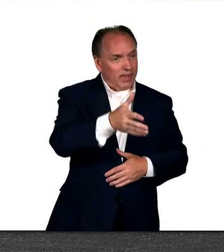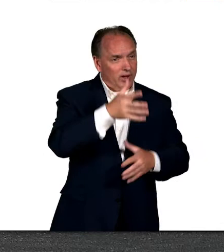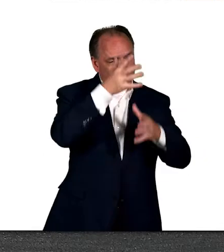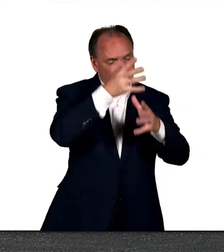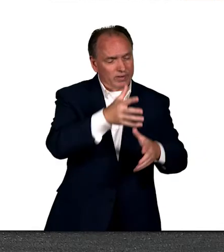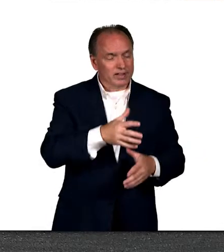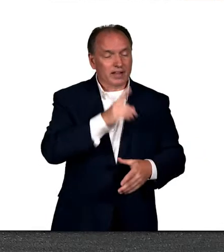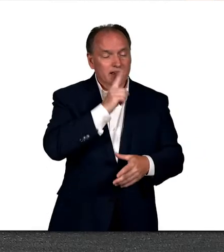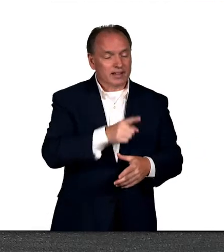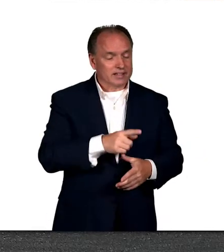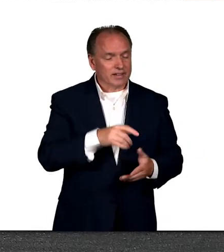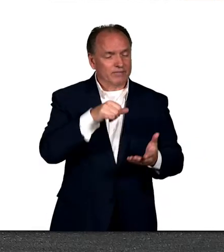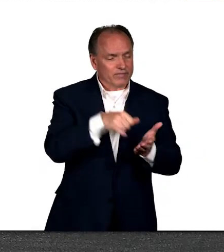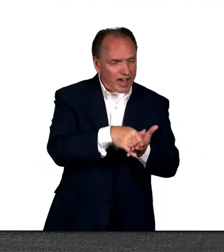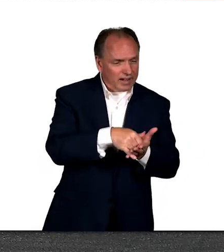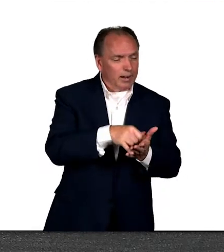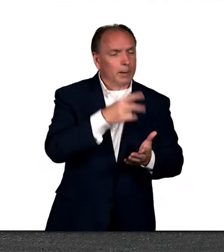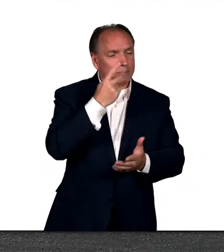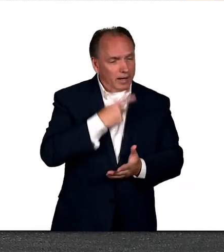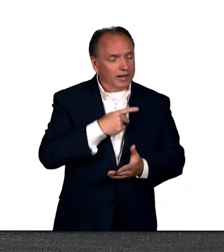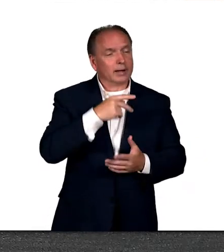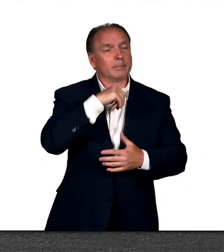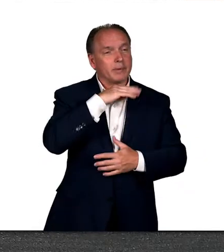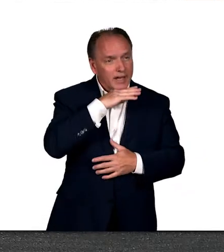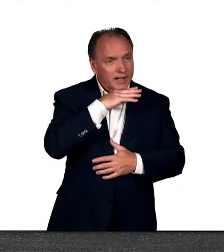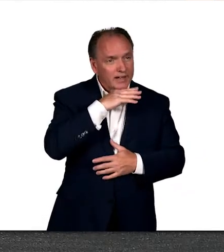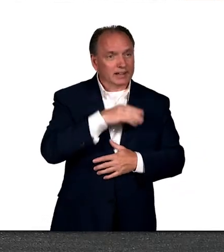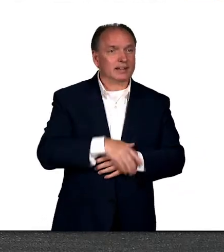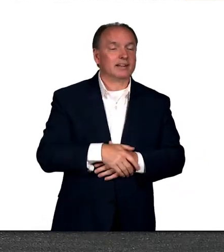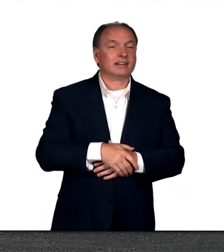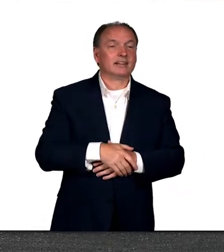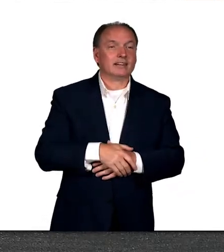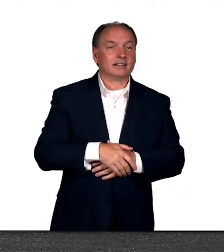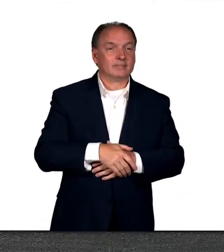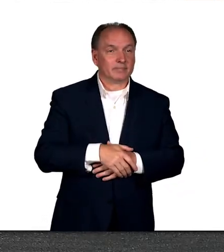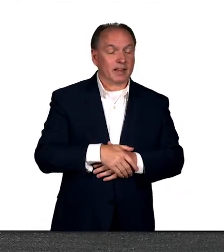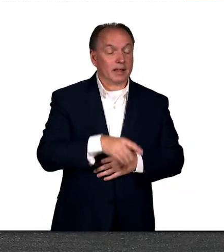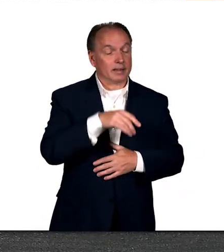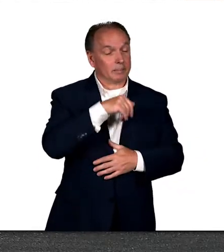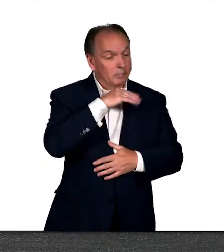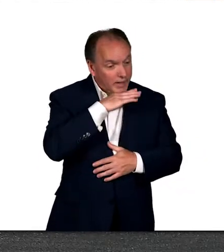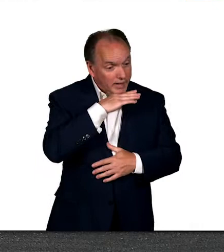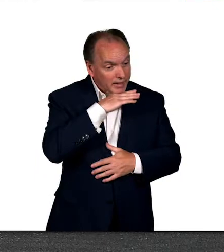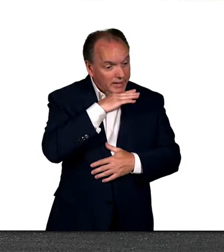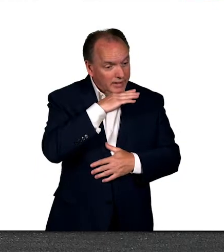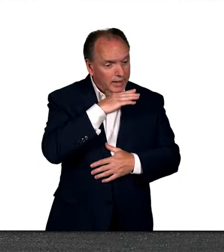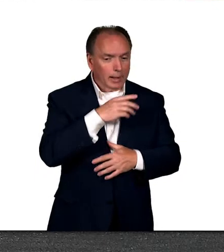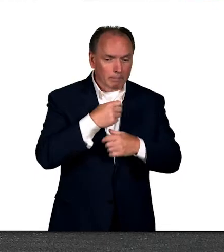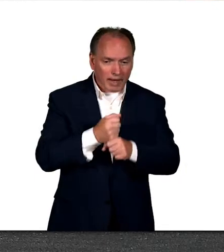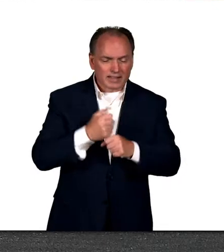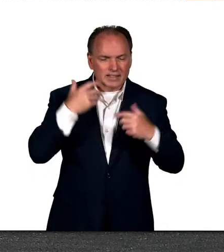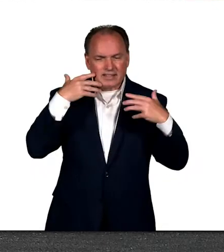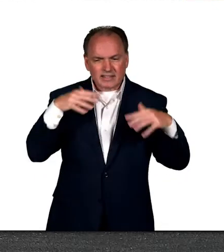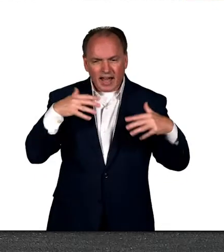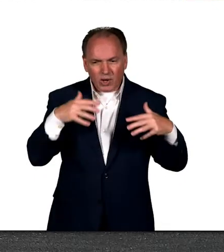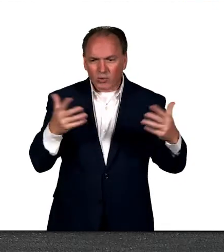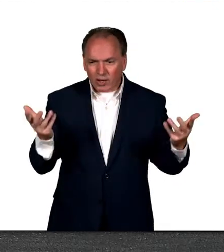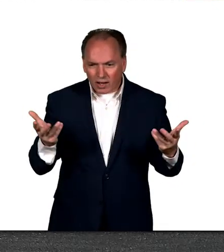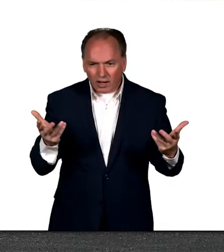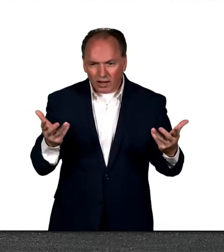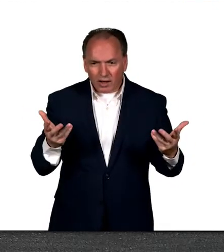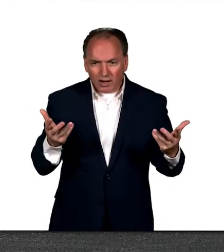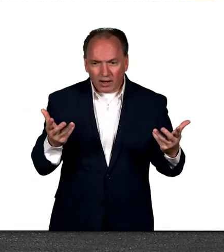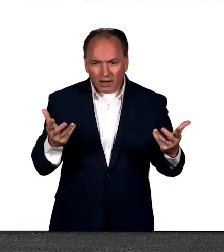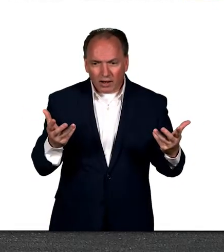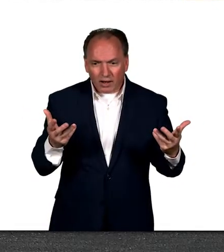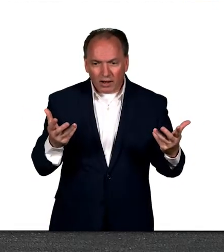on Grandpa's farm there is a fat pink pig. The pig, it makes a sound like